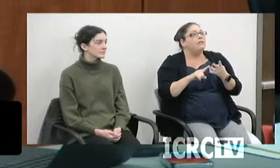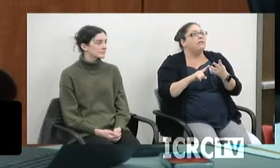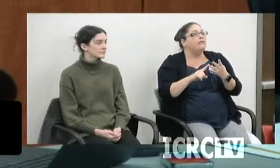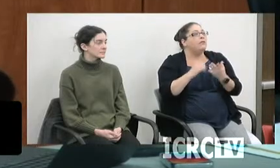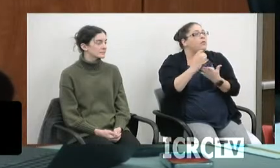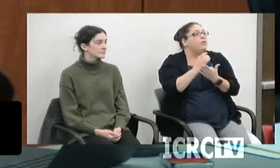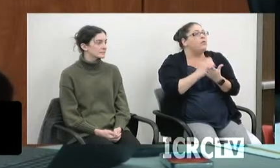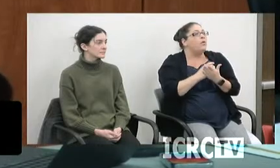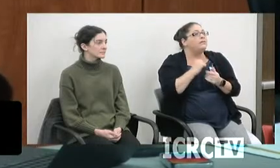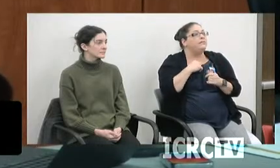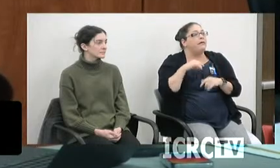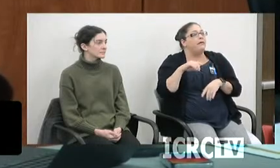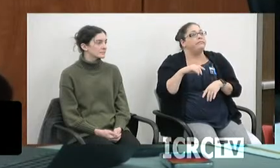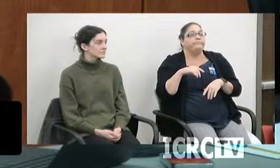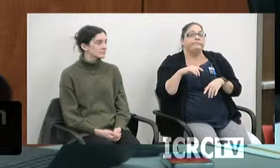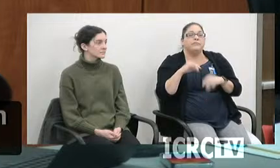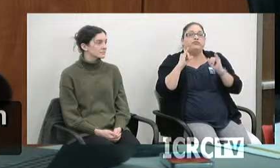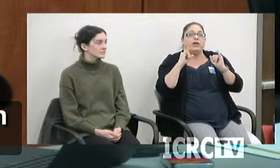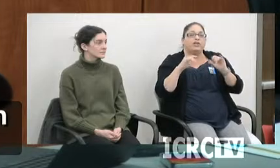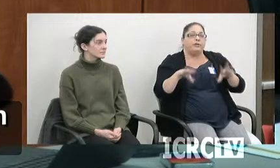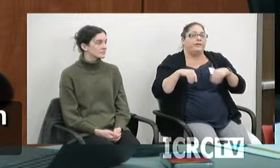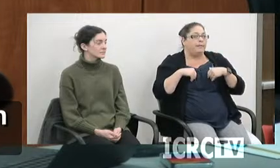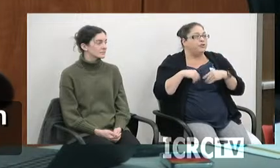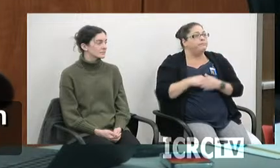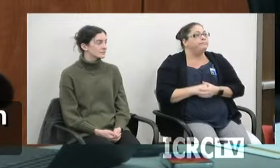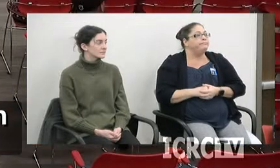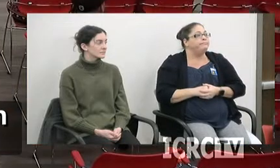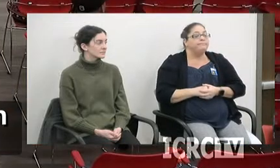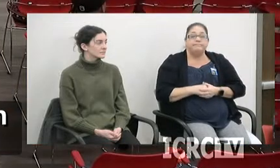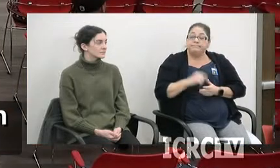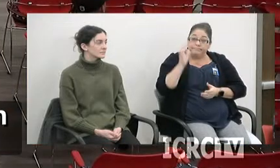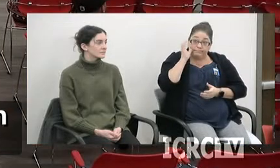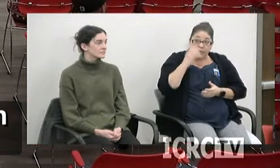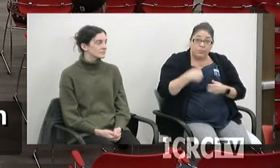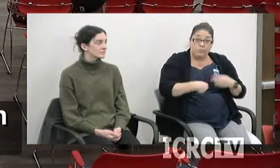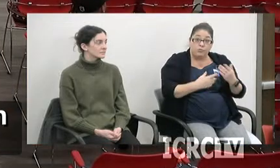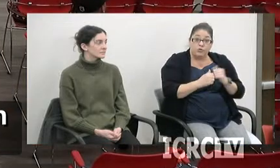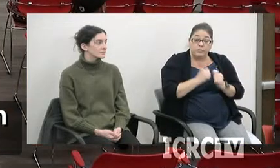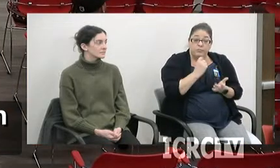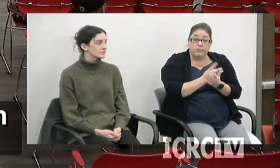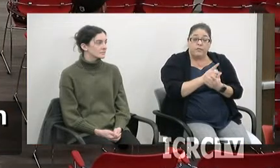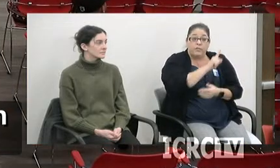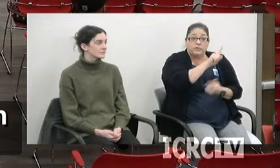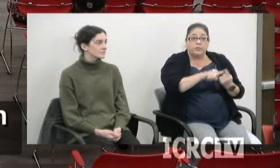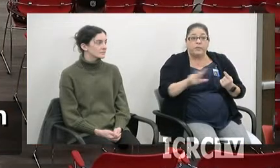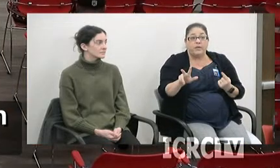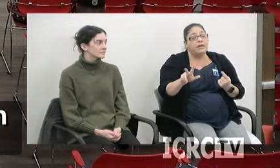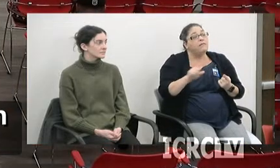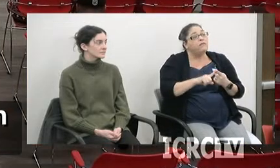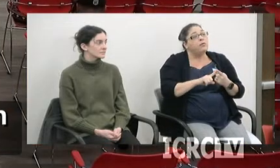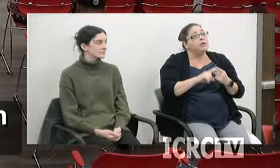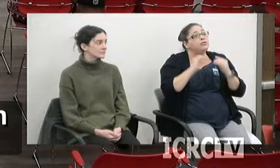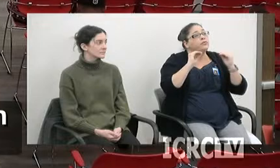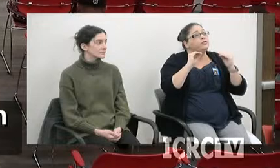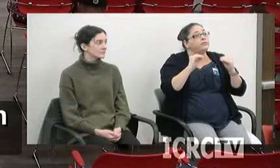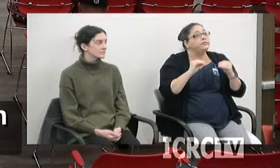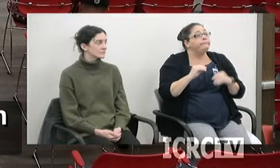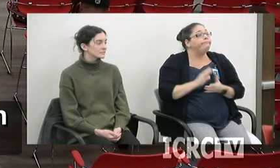adoption. Okay, I need to motion to approve items 1 through 3 on the curriculum and instruction business.